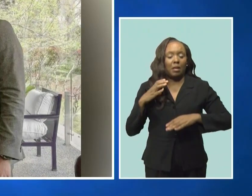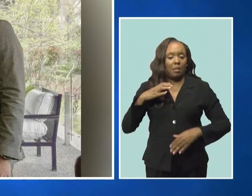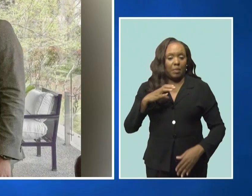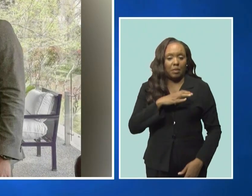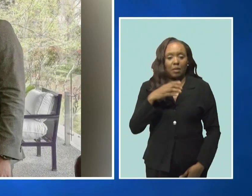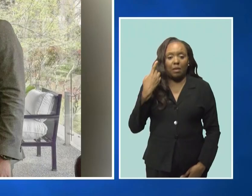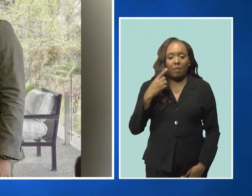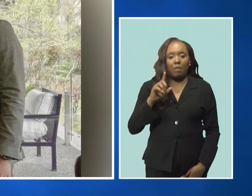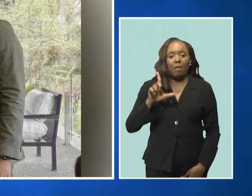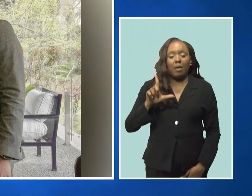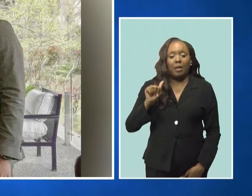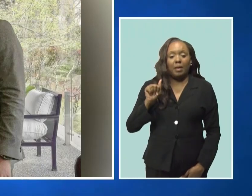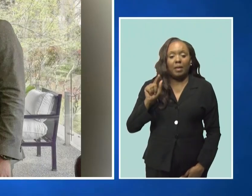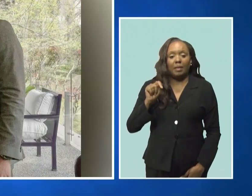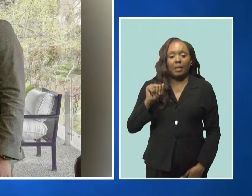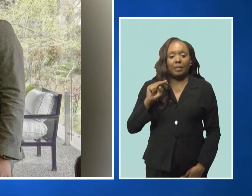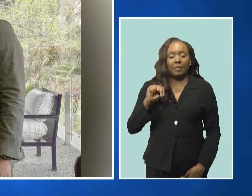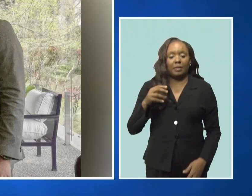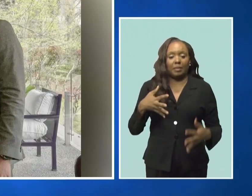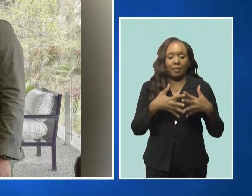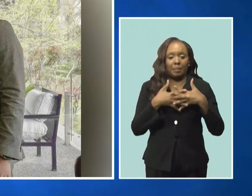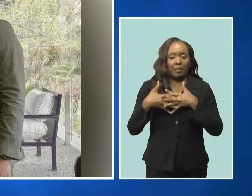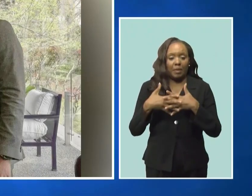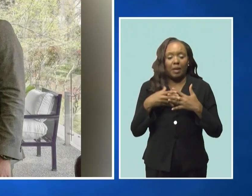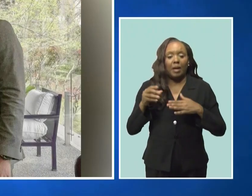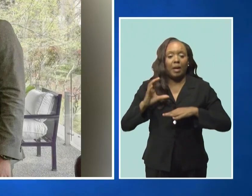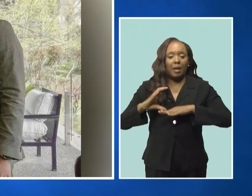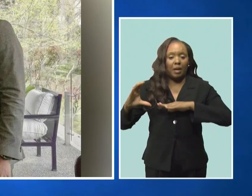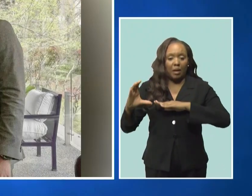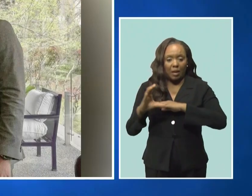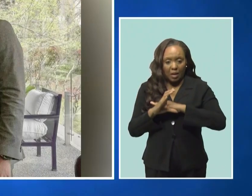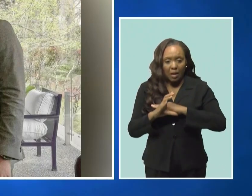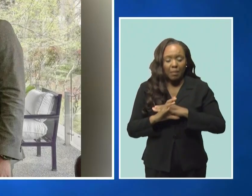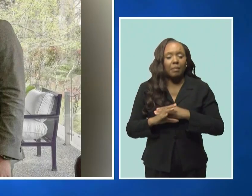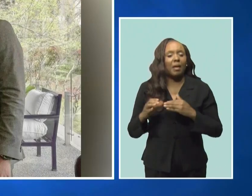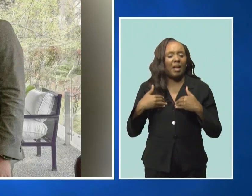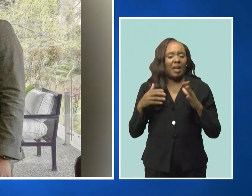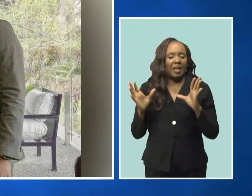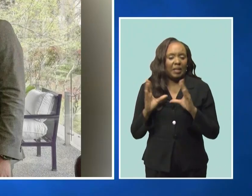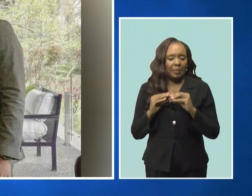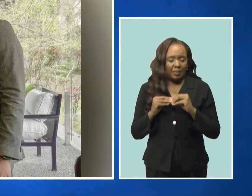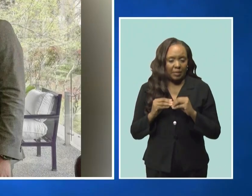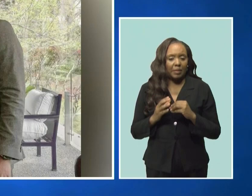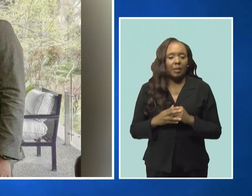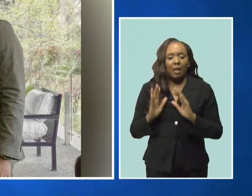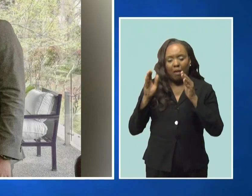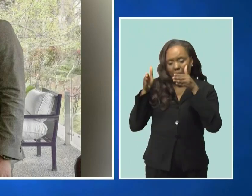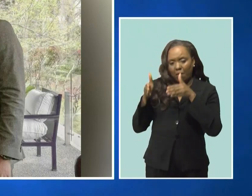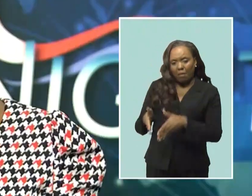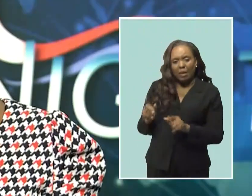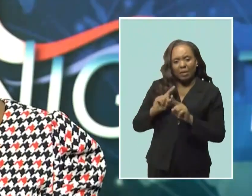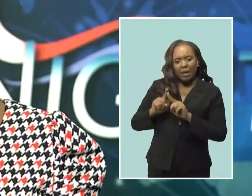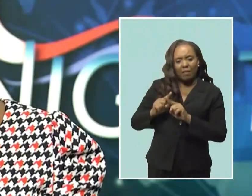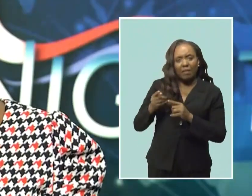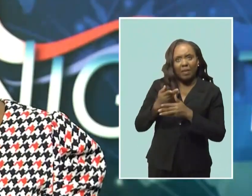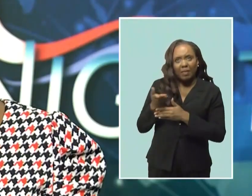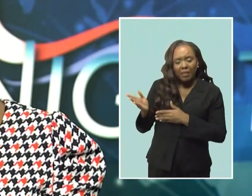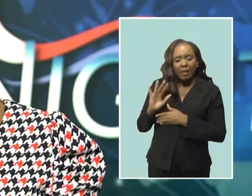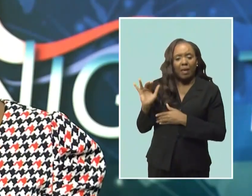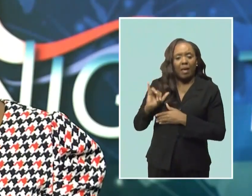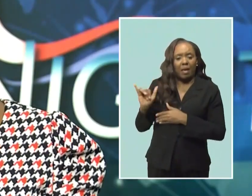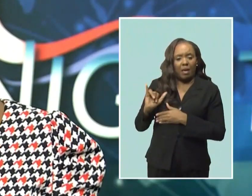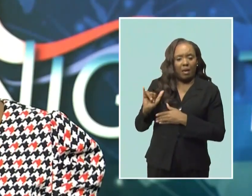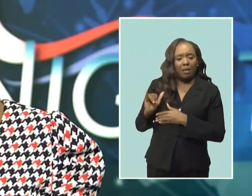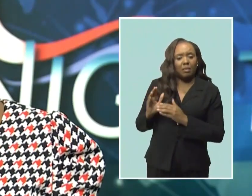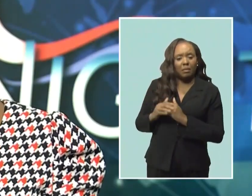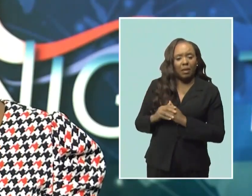Economic Commission for Latin America and the Caribbean, or ECLAC, Jose Salazar Zirinax. The meeting focused on